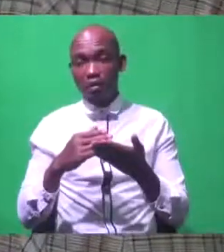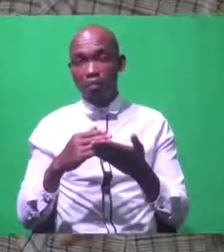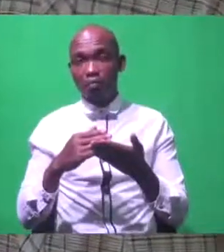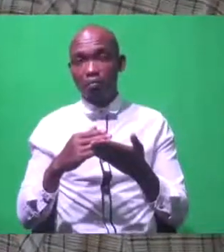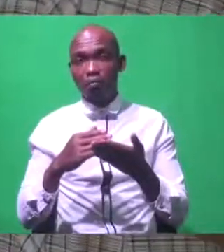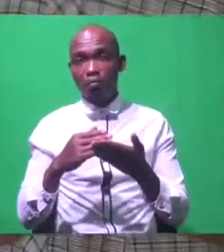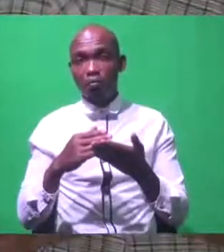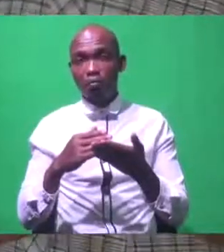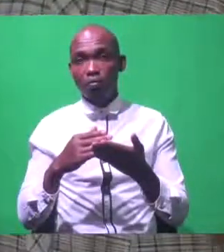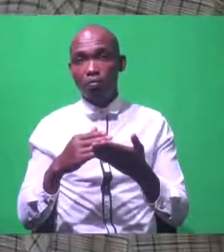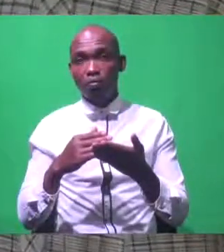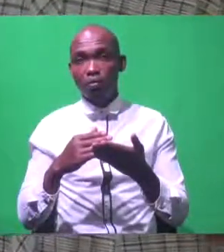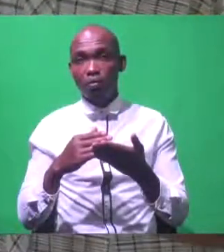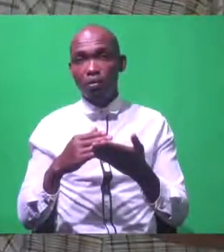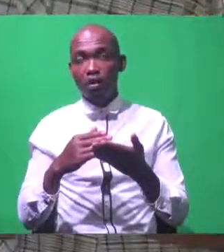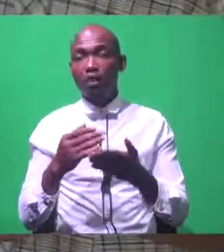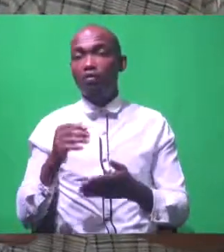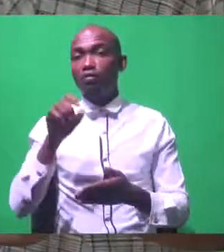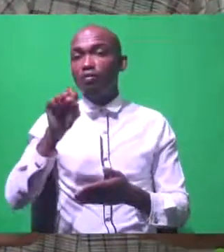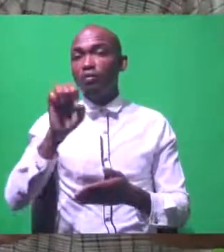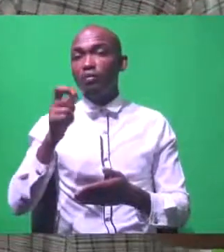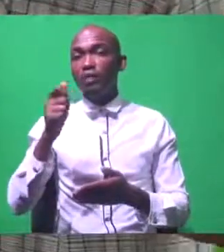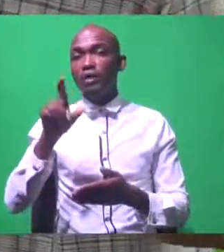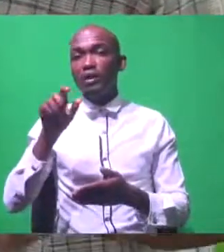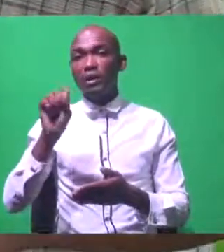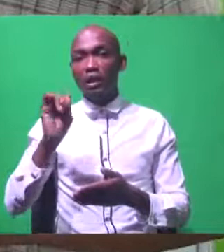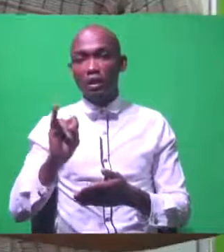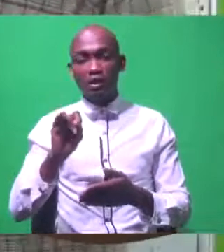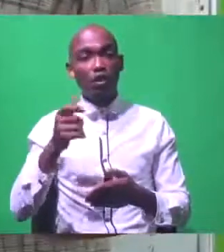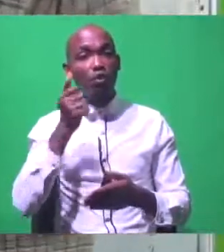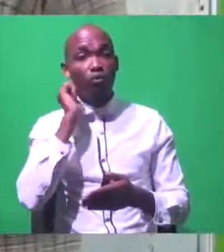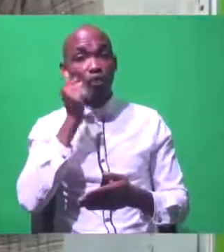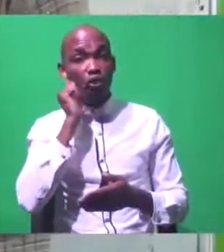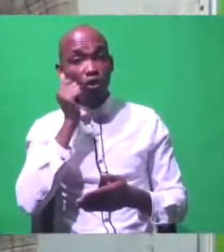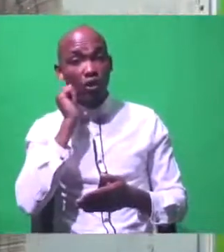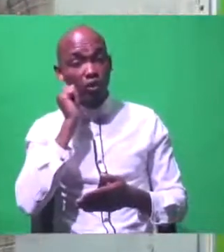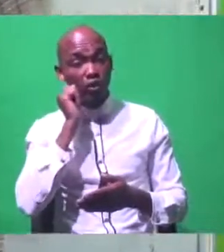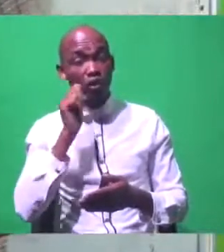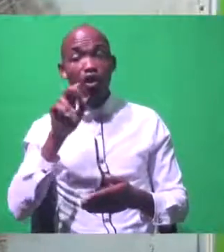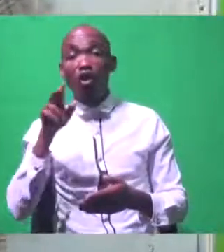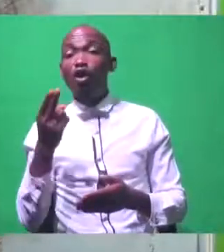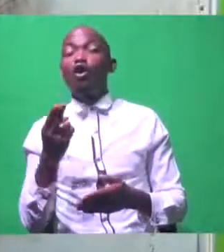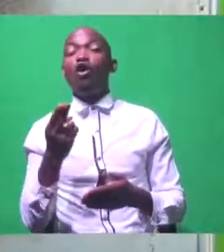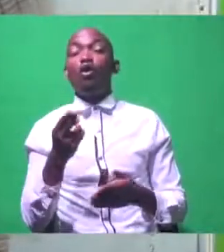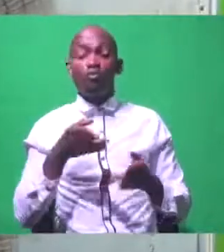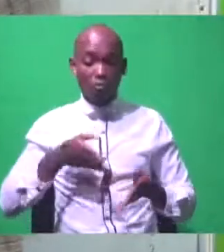areas of settlers or missionaries or productive